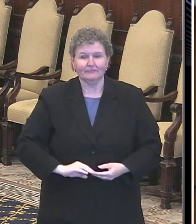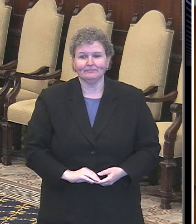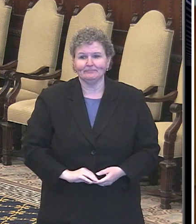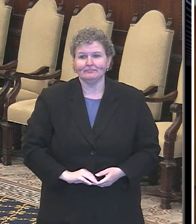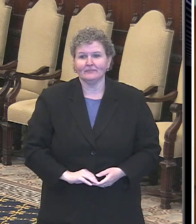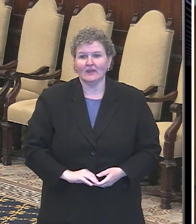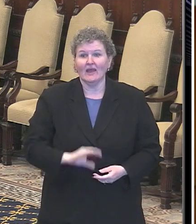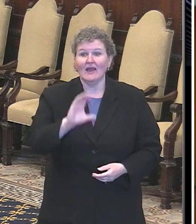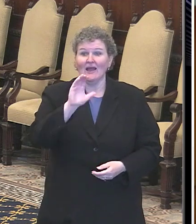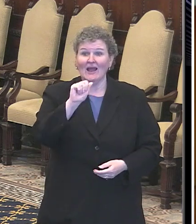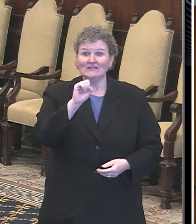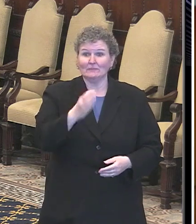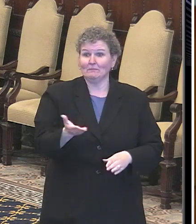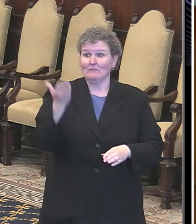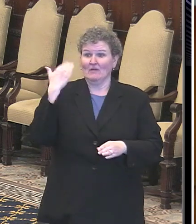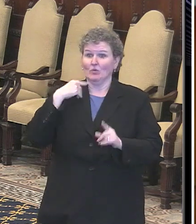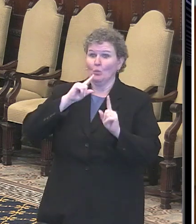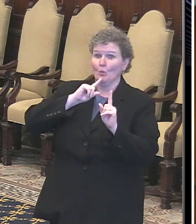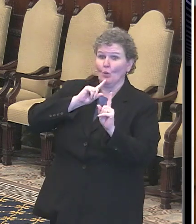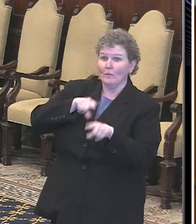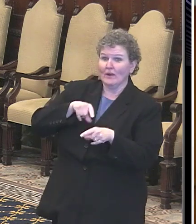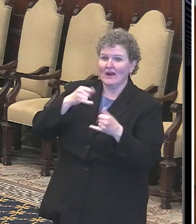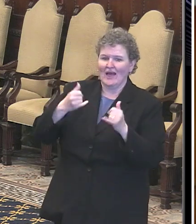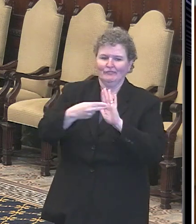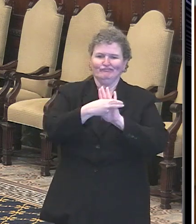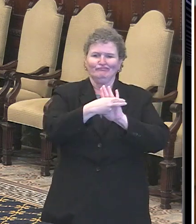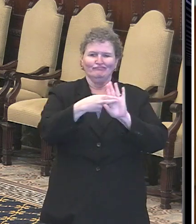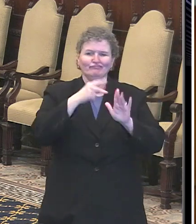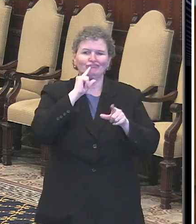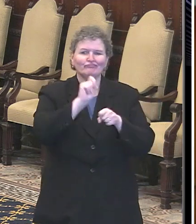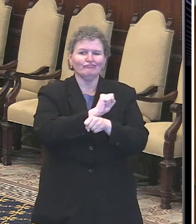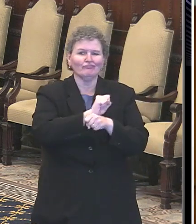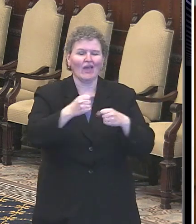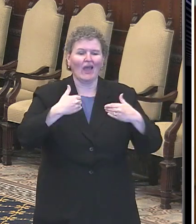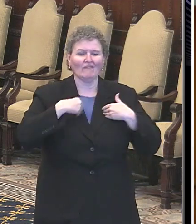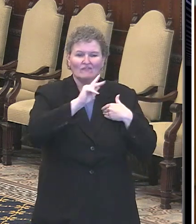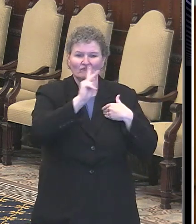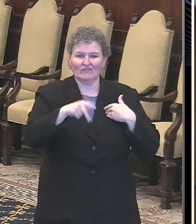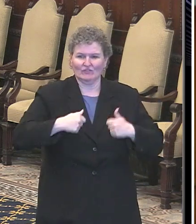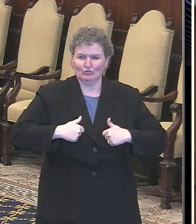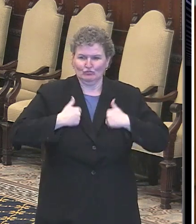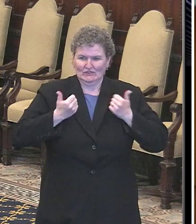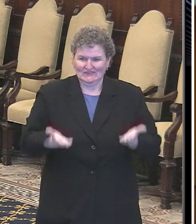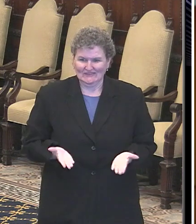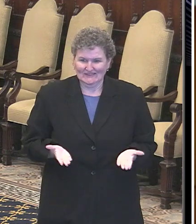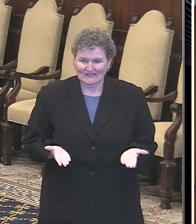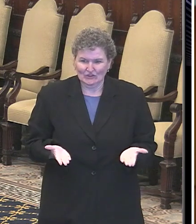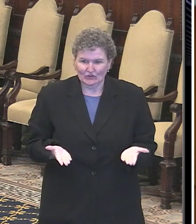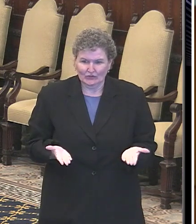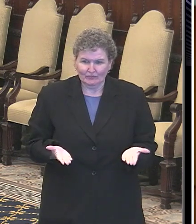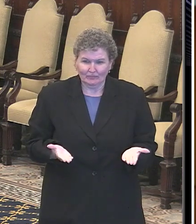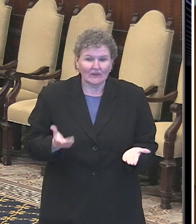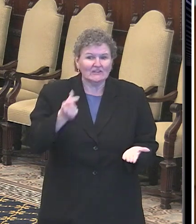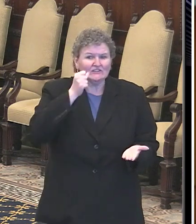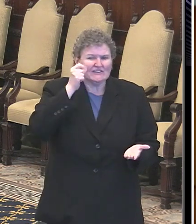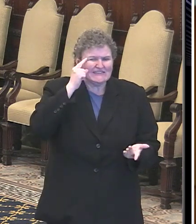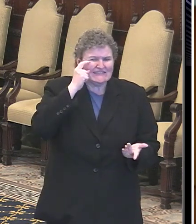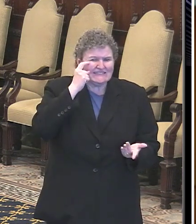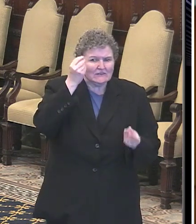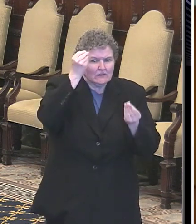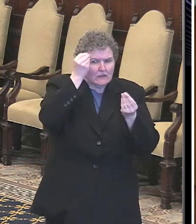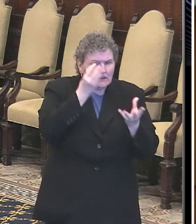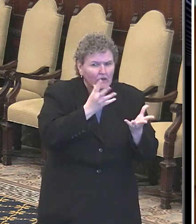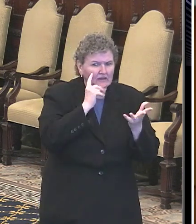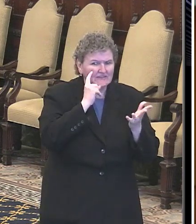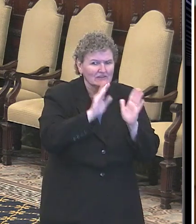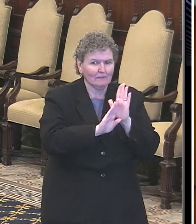were previously reported but have now been identified as Philadelphia residents. Yesterday I said that it looked like we were past the peak of this epidemic.